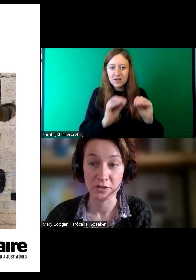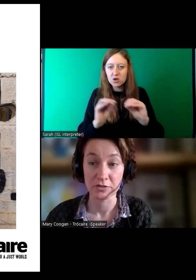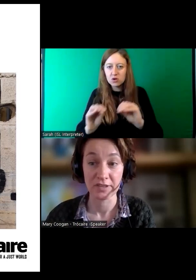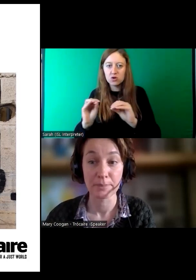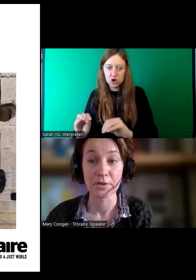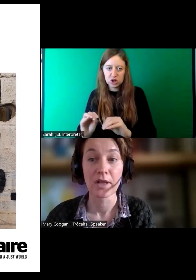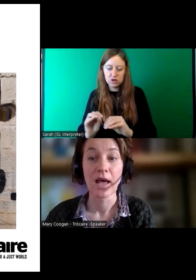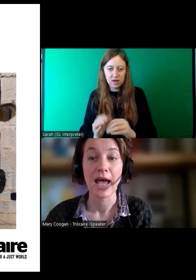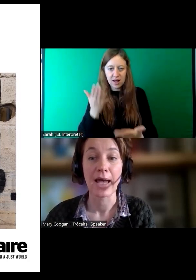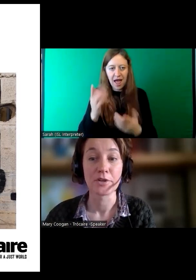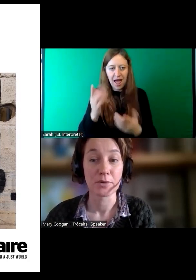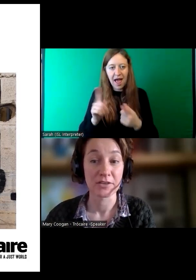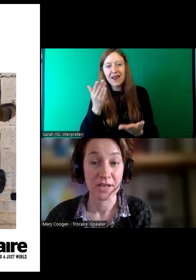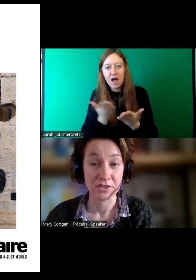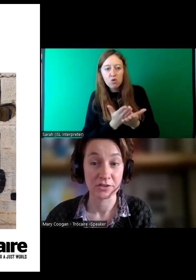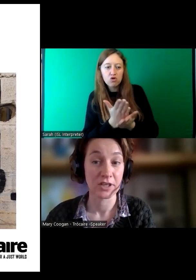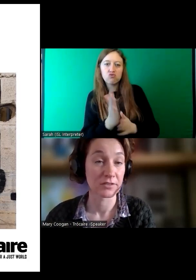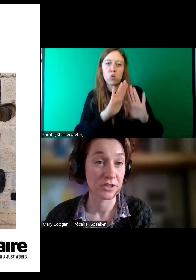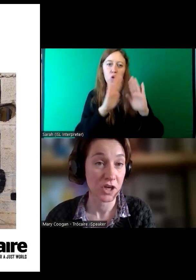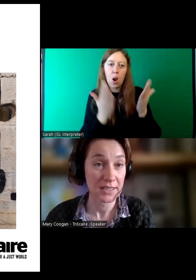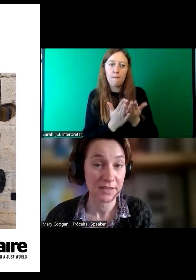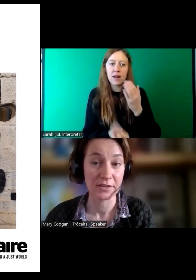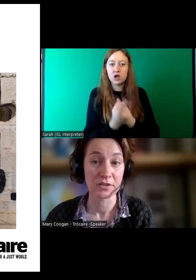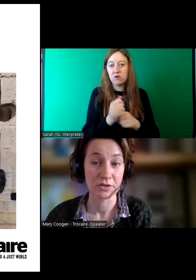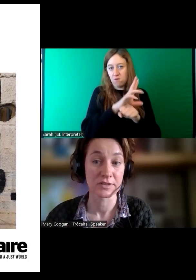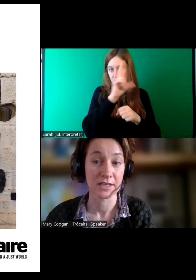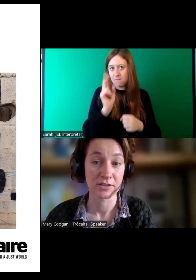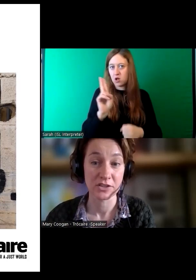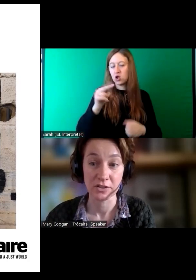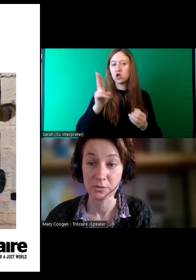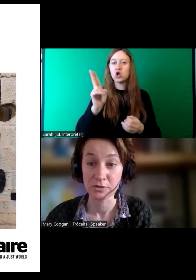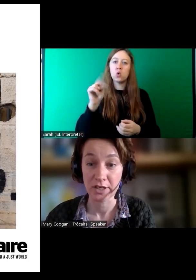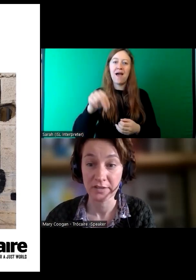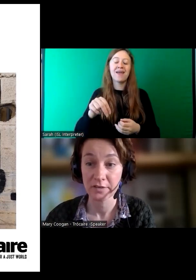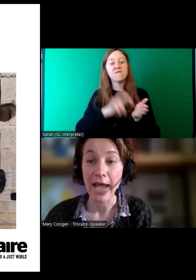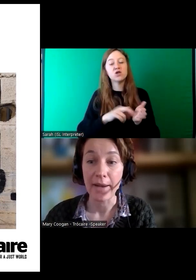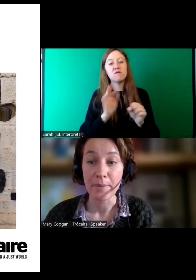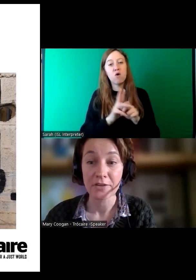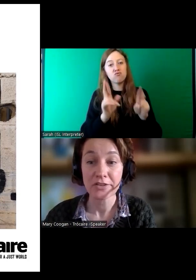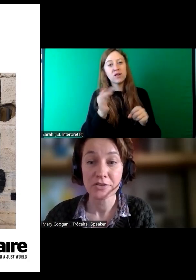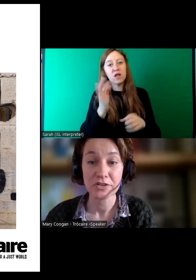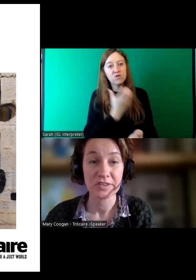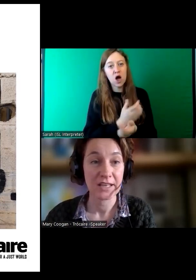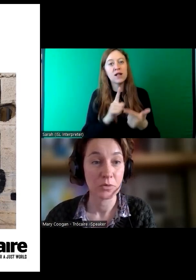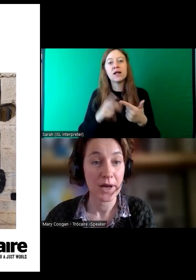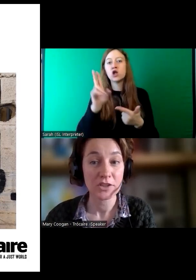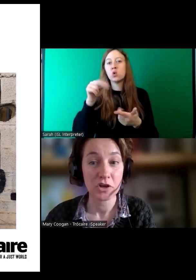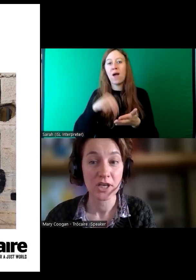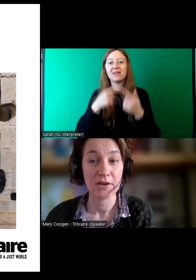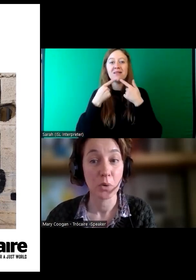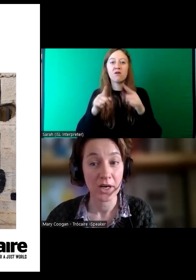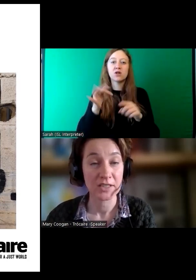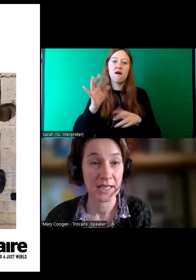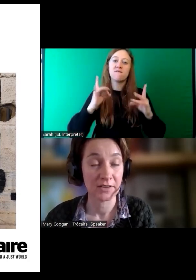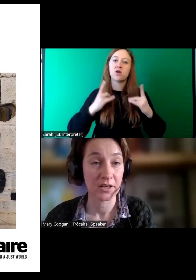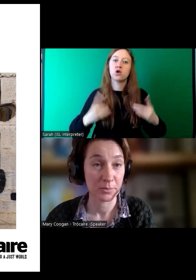global issues. For example, the UN Convention on the Rights of the Child and the Universal Declaration on Human Rights. And also just to say that while Trócaire